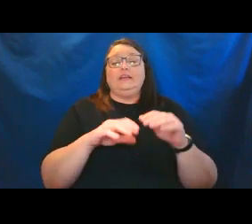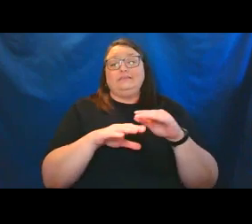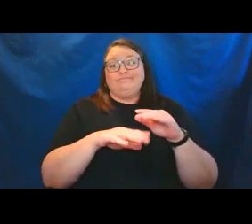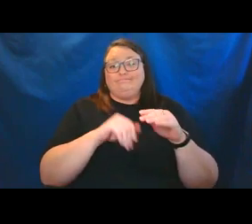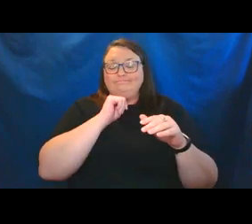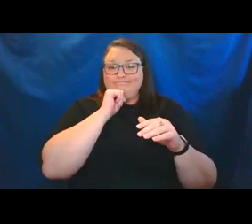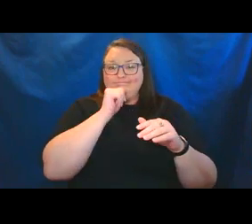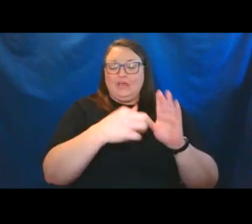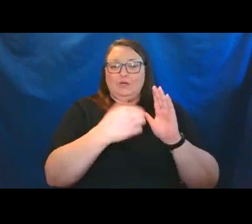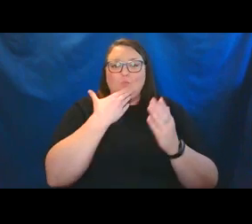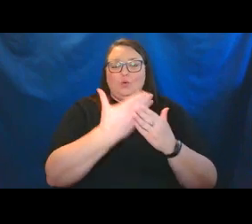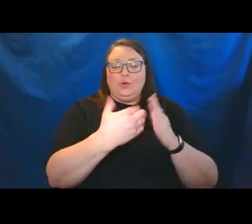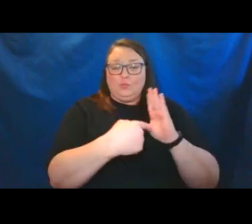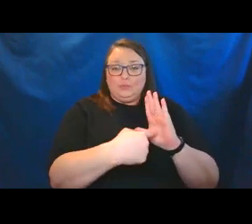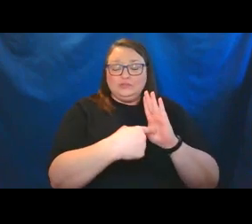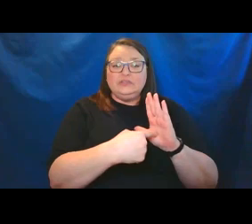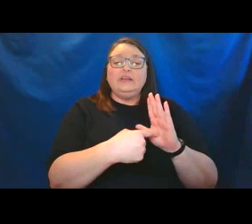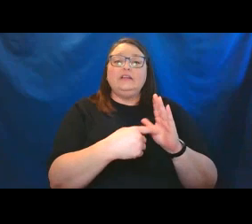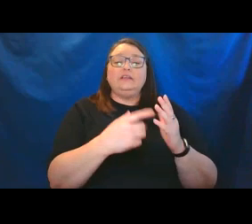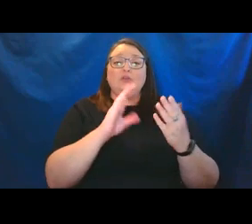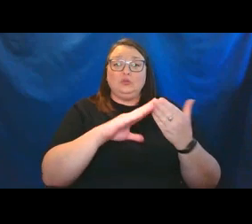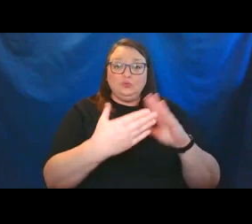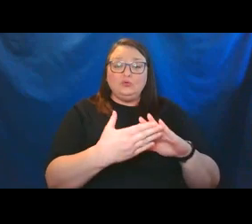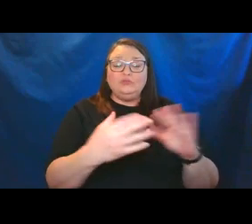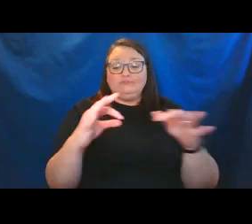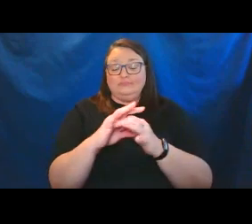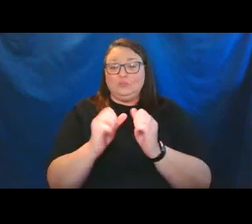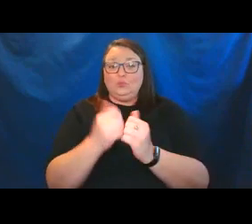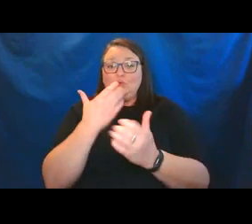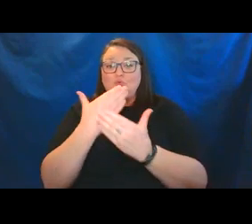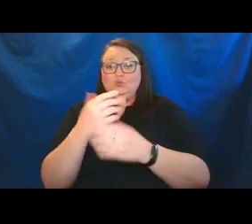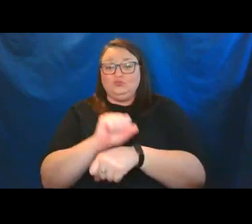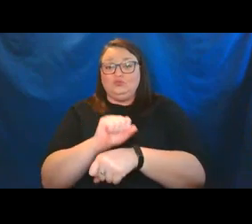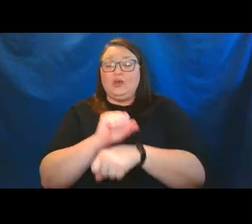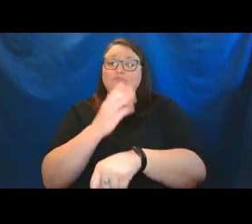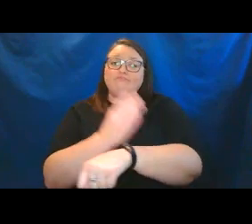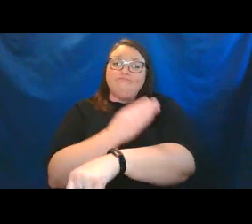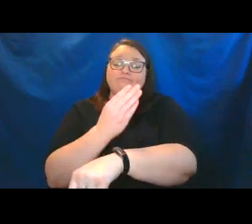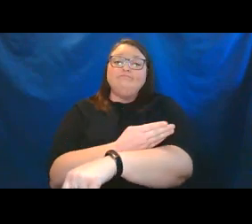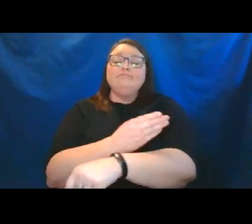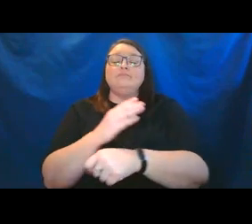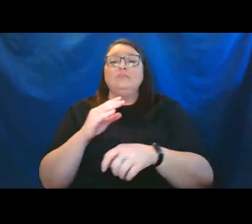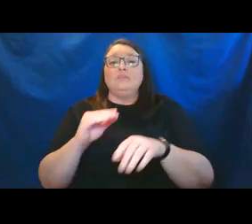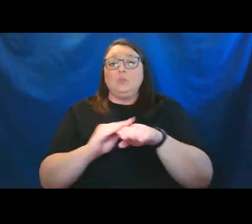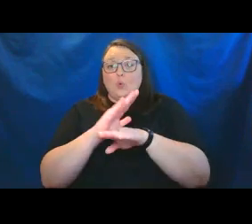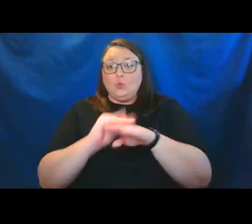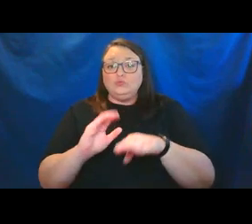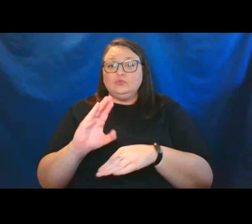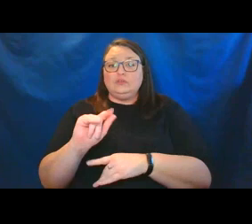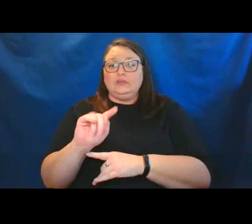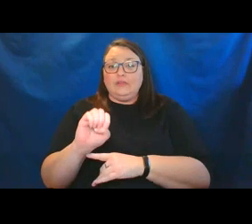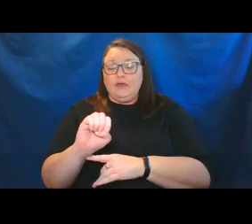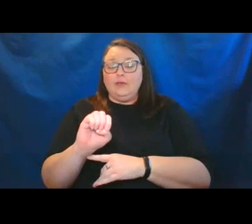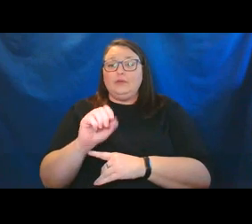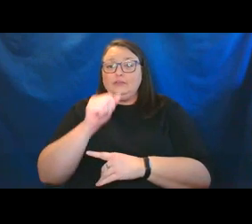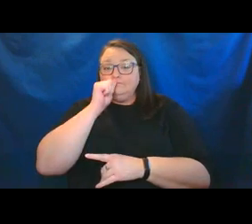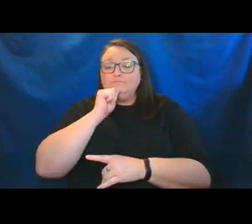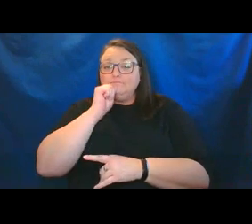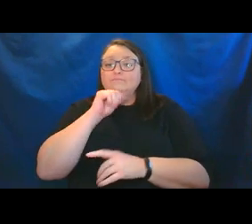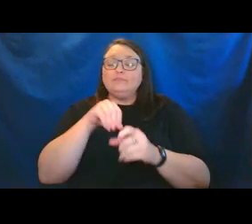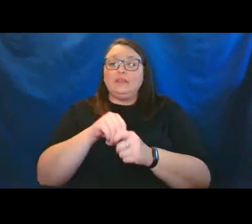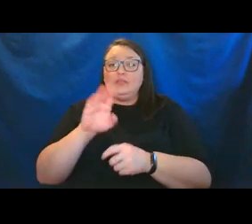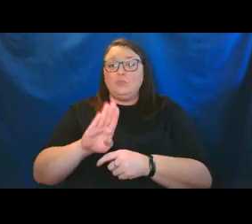disadvantaged communities to good jobs, enhancing coastal and climate resilience in the Boston area, and really